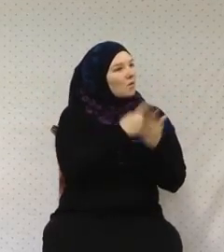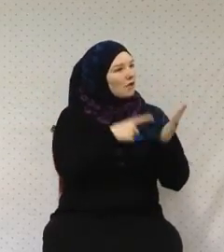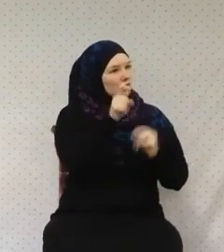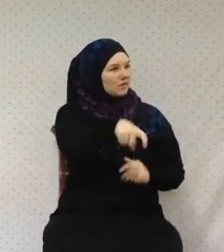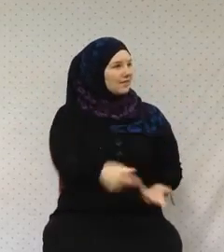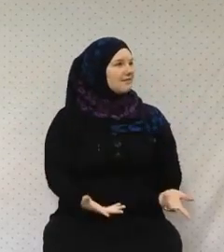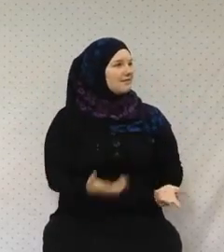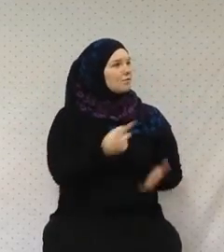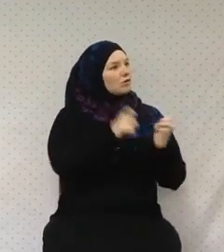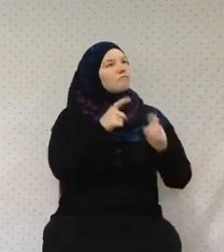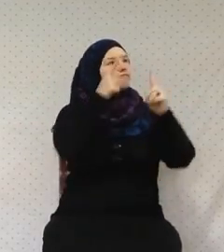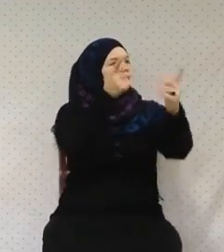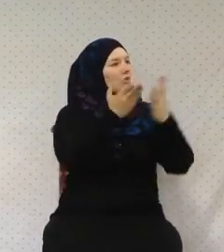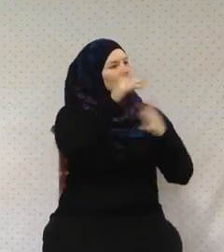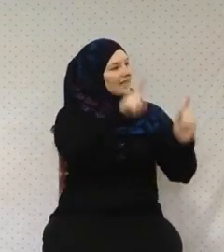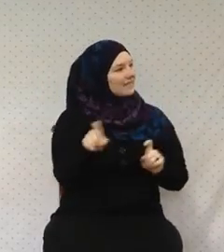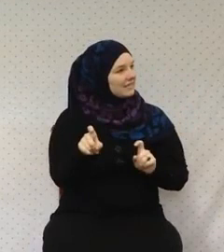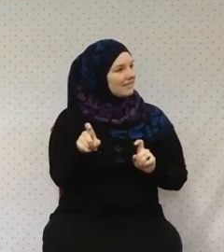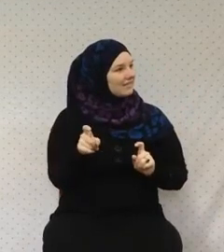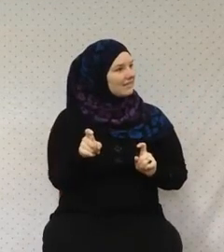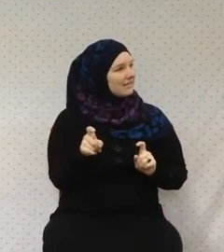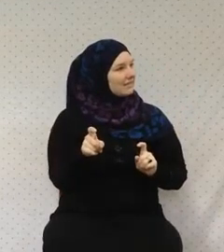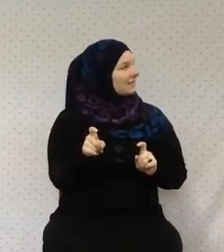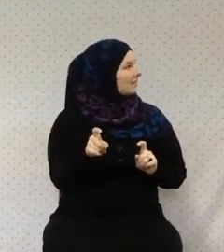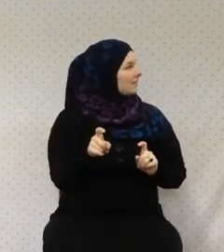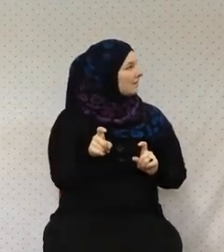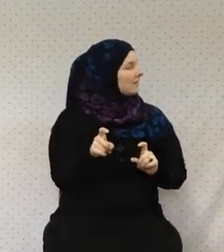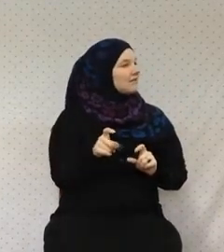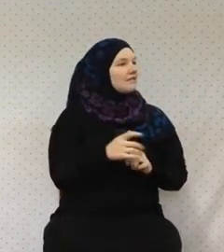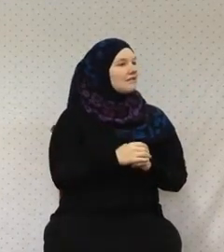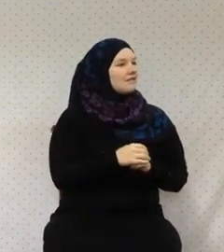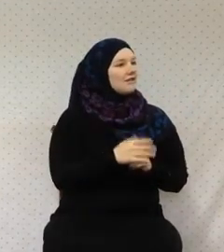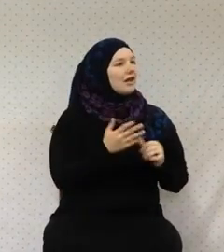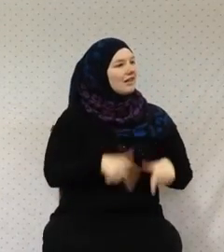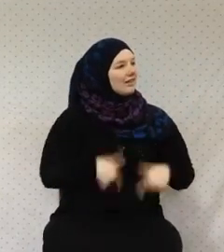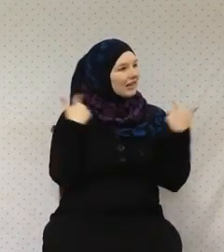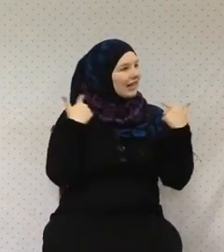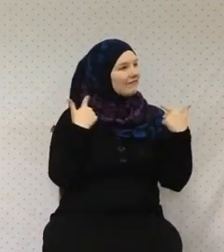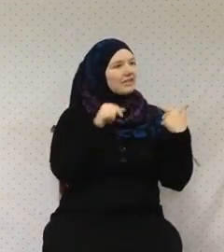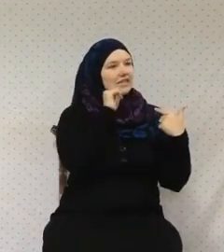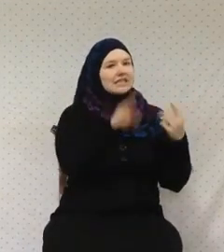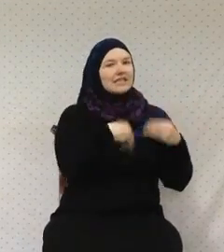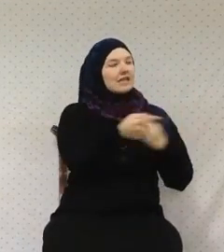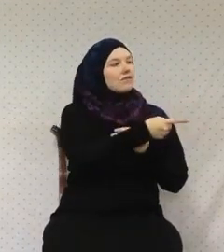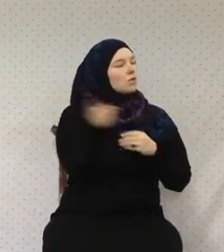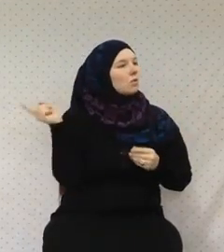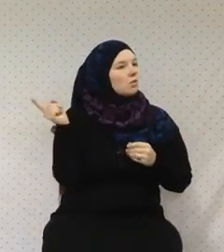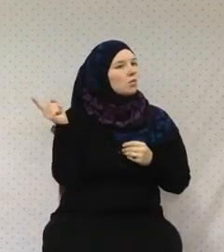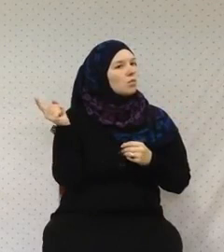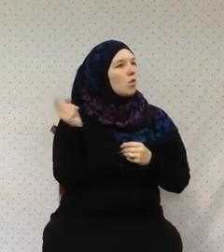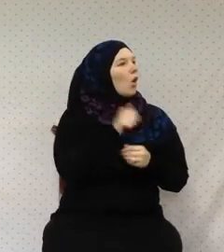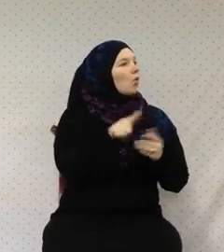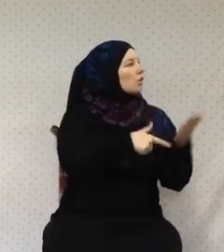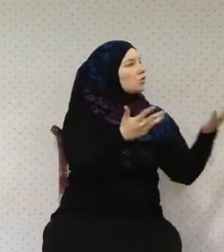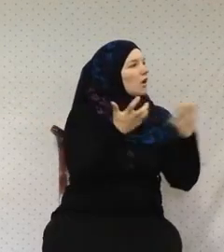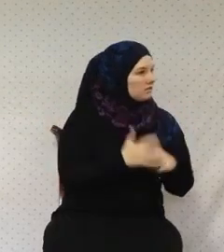you aspire to have. It is not despite your trial. So life doesn't give you all